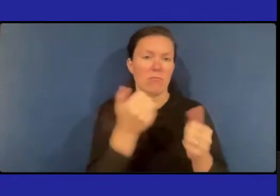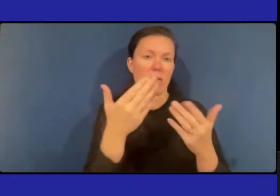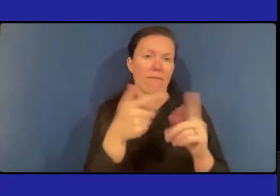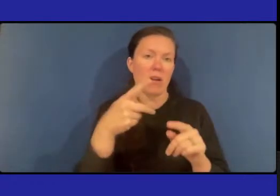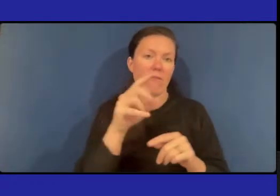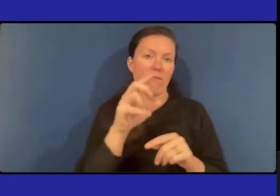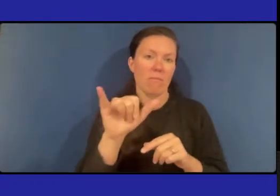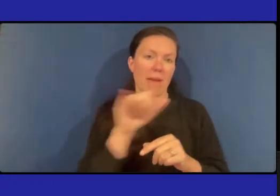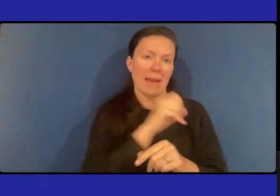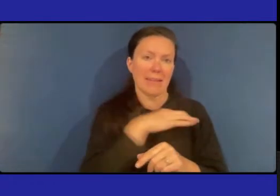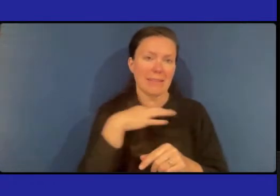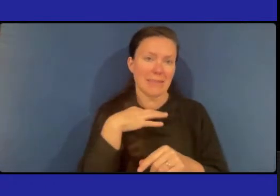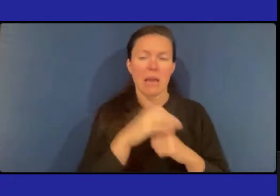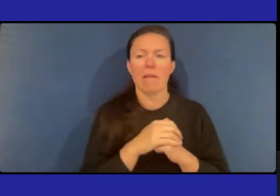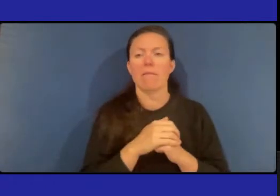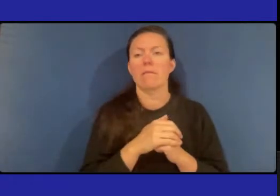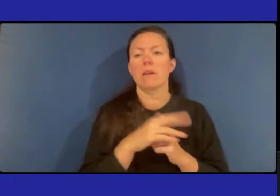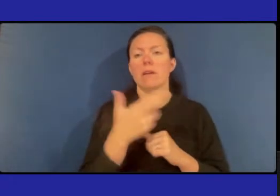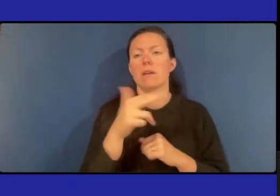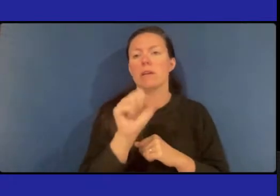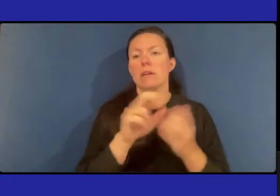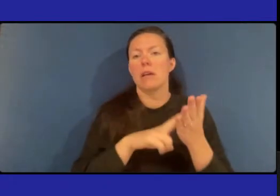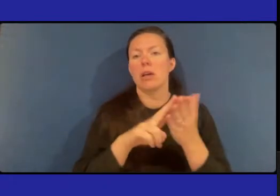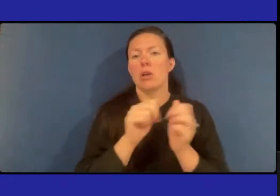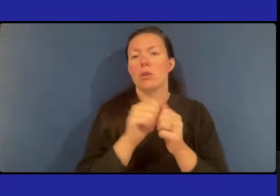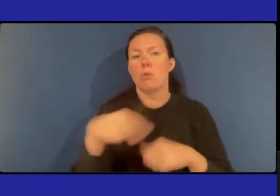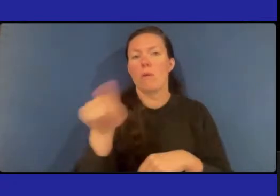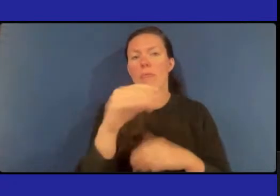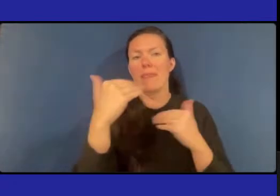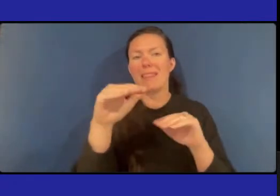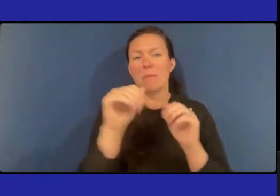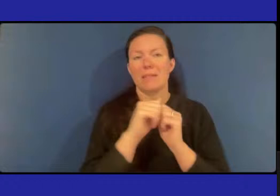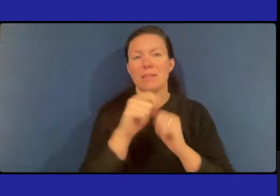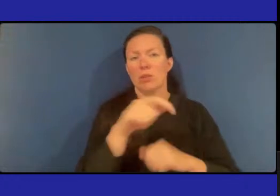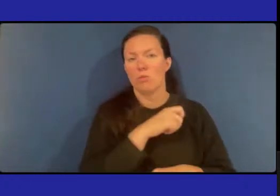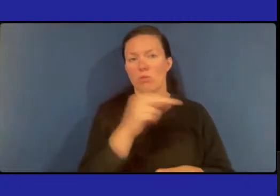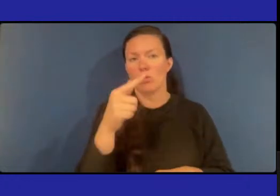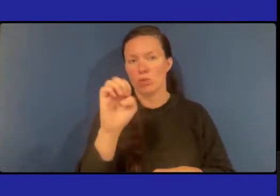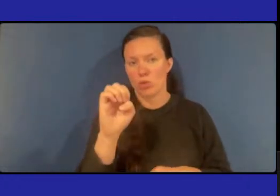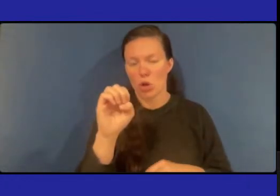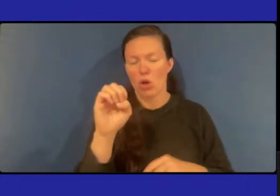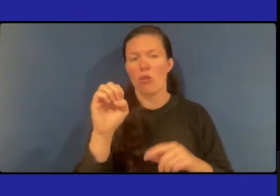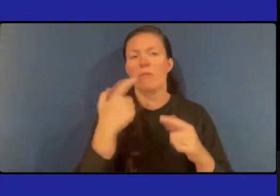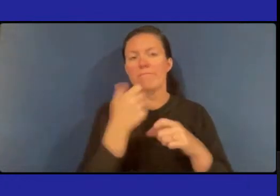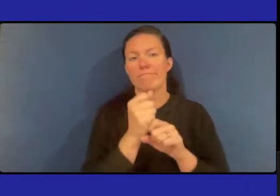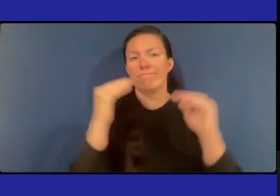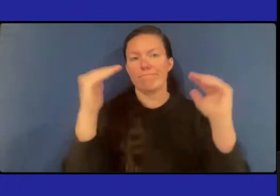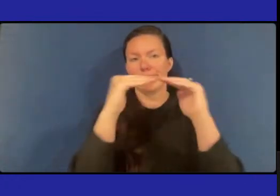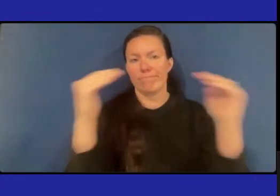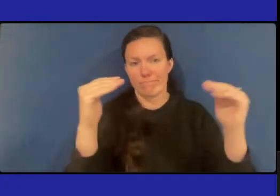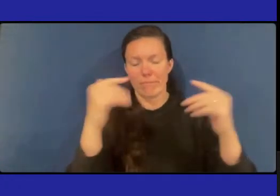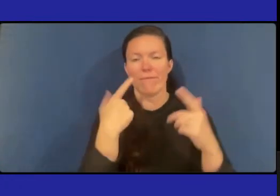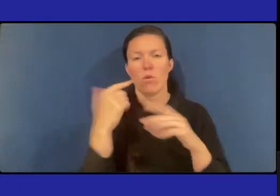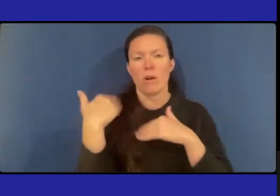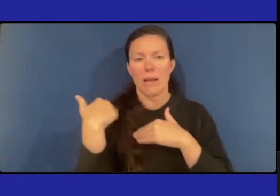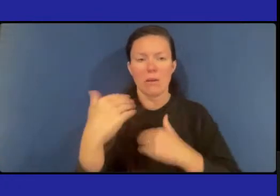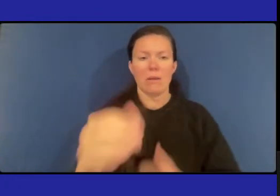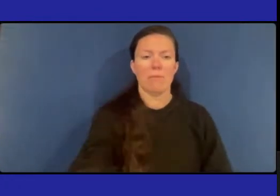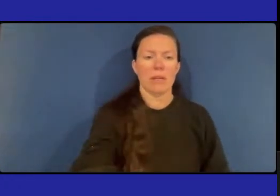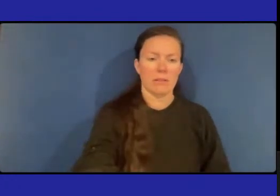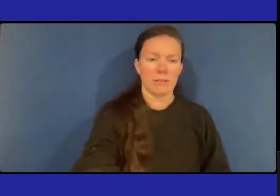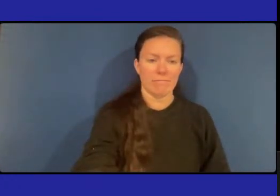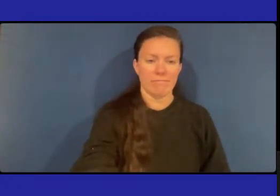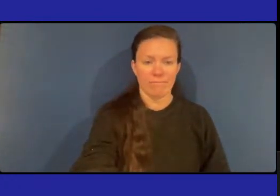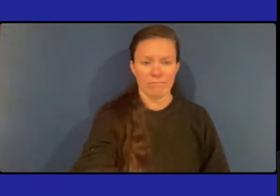staff. CHS's contract with PAGNI is limited in scope and ensures a high level of transparency and accountability. And the